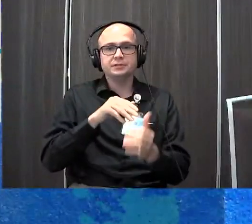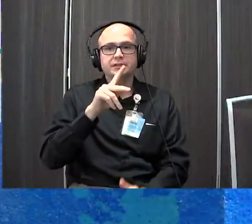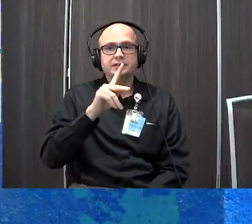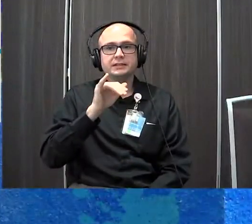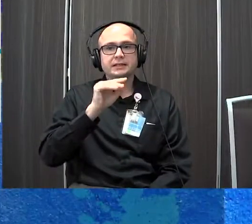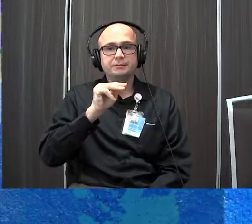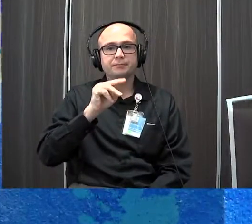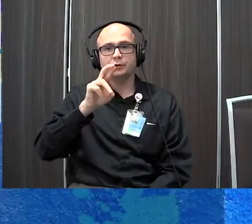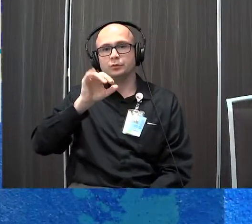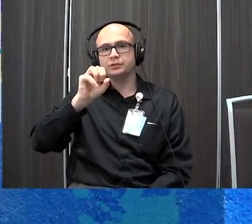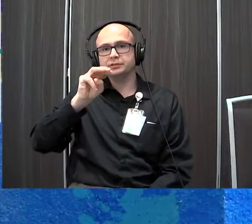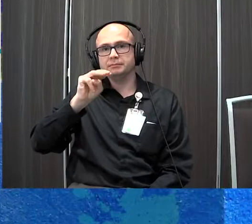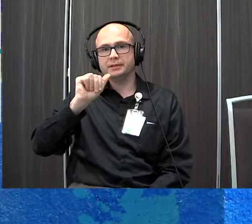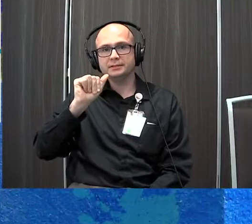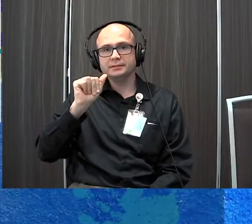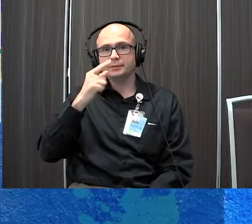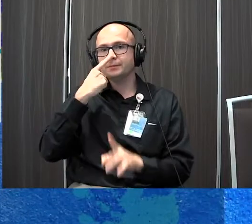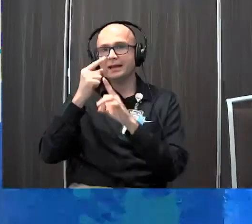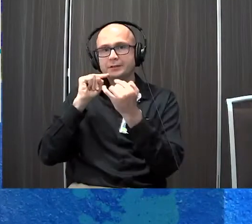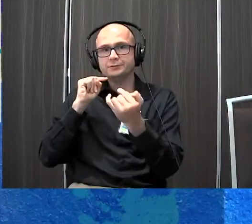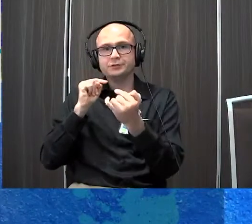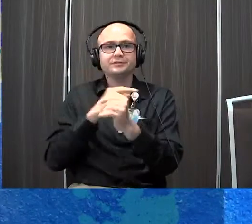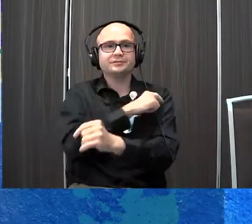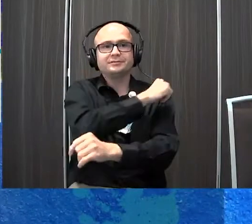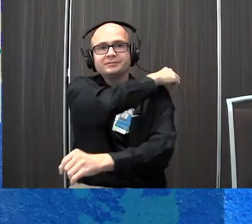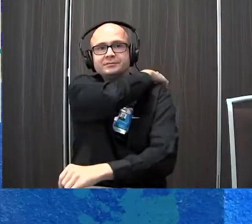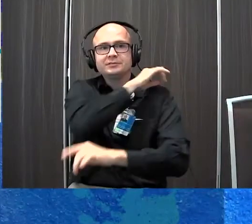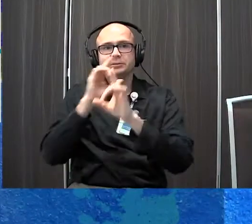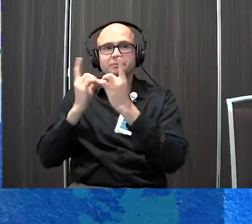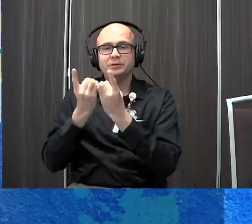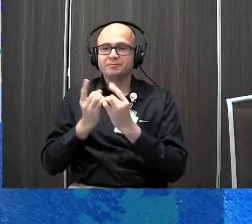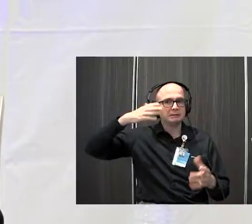Risma in our Allergy and Immunology department. With that, I will turn it over to her.